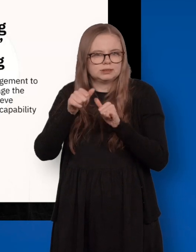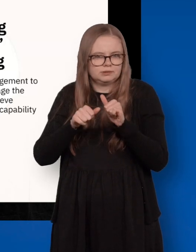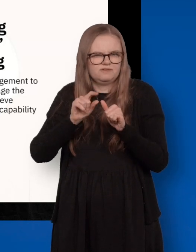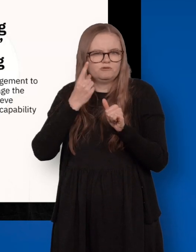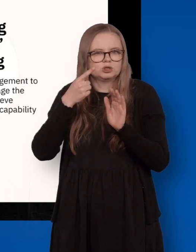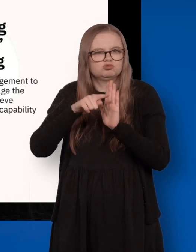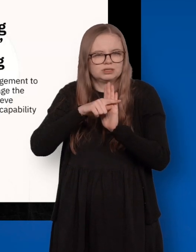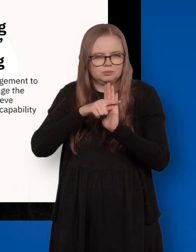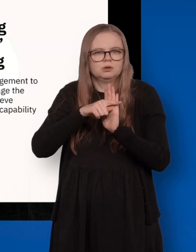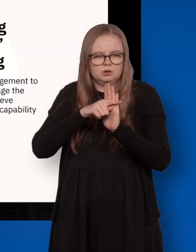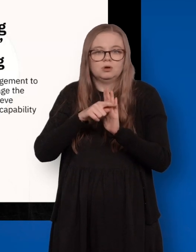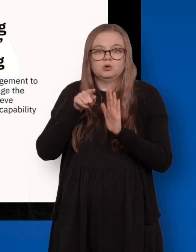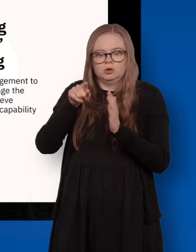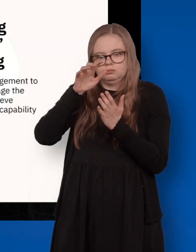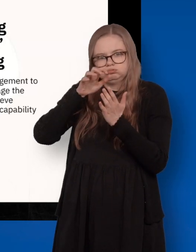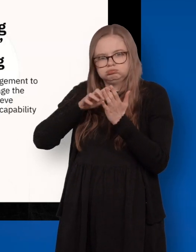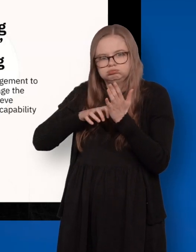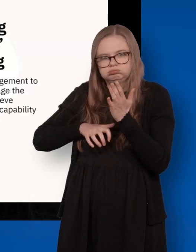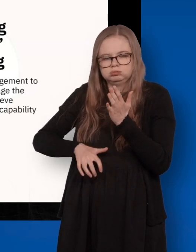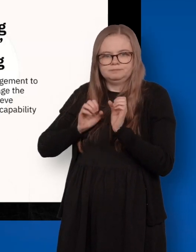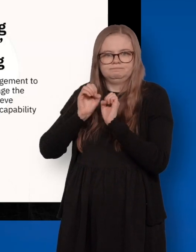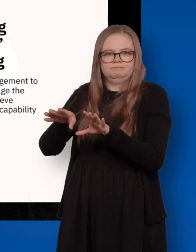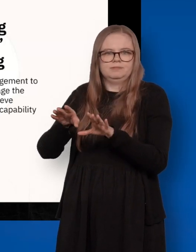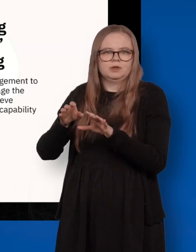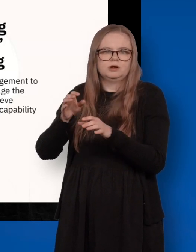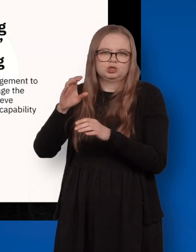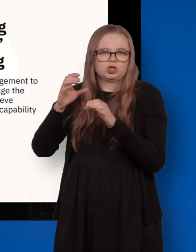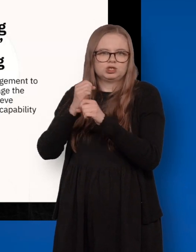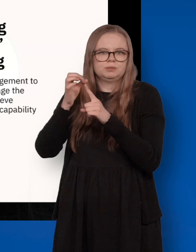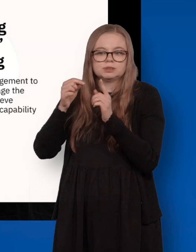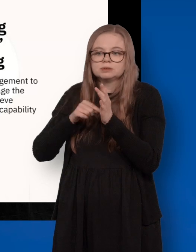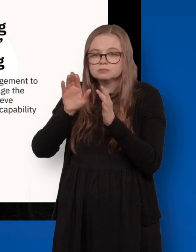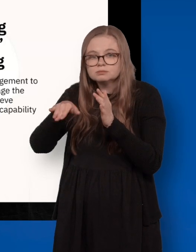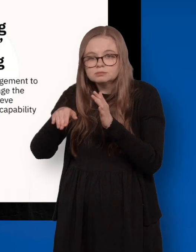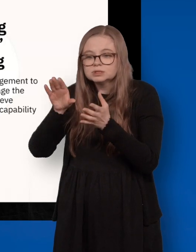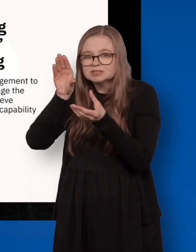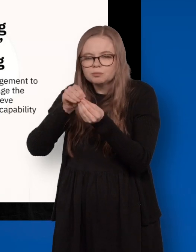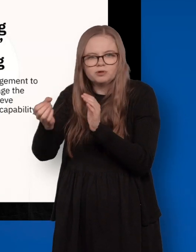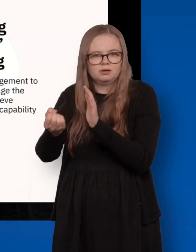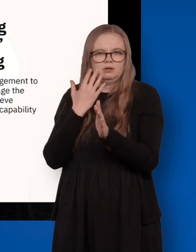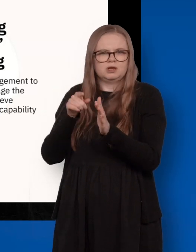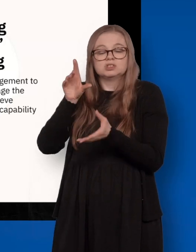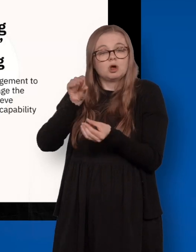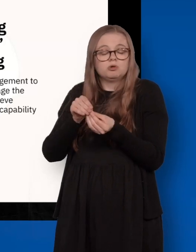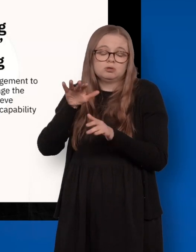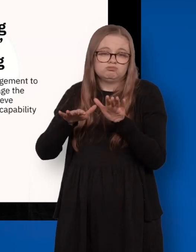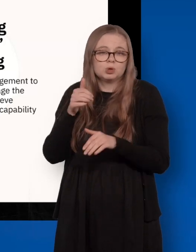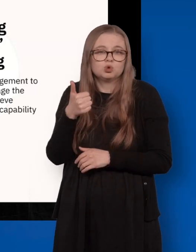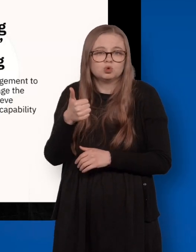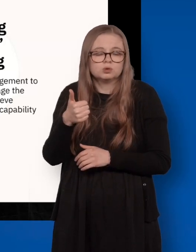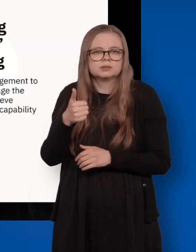if you give a long text to ChatGPT and ask it to summarize it, you'll get a summary, and often it's quite